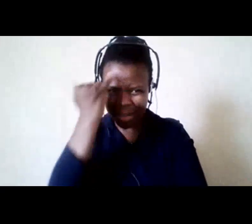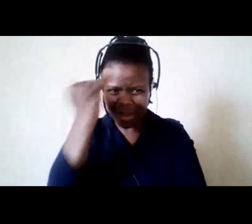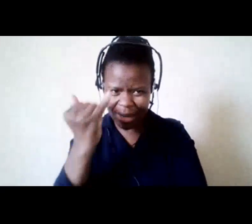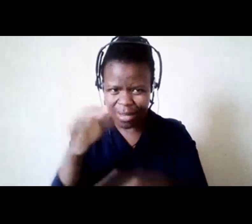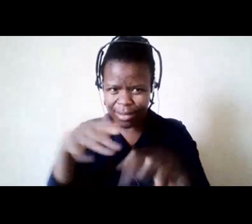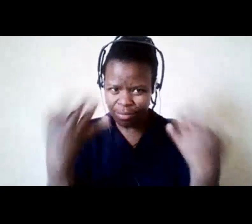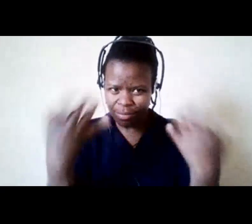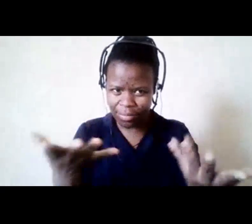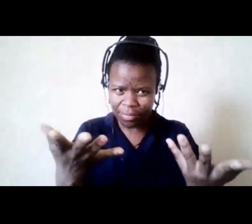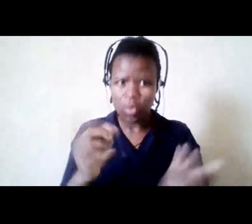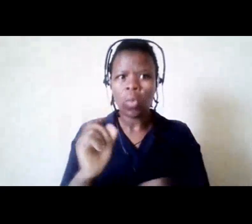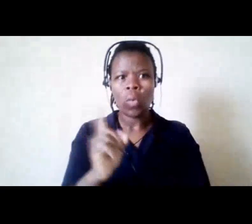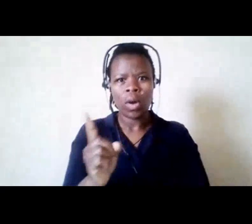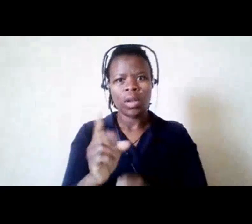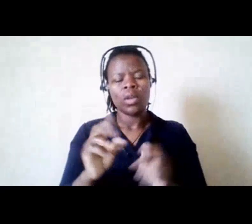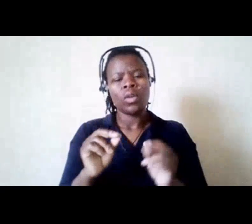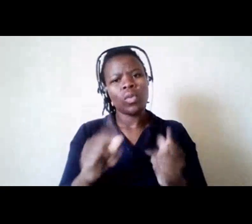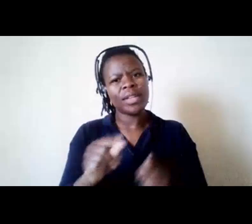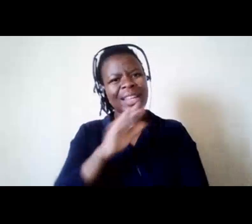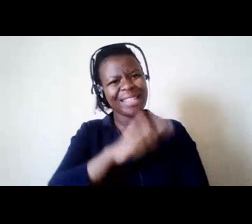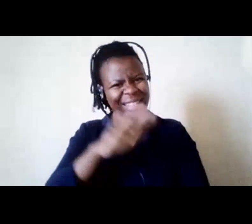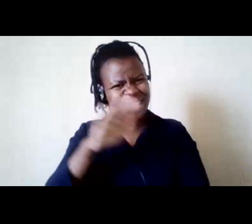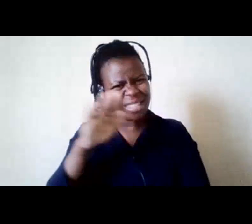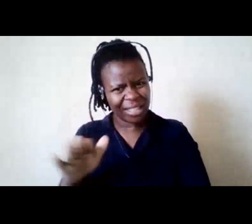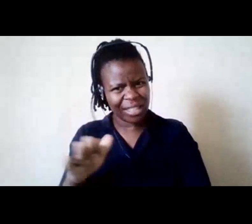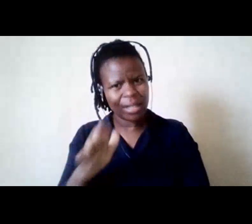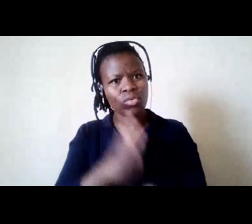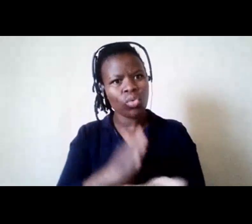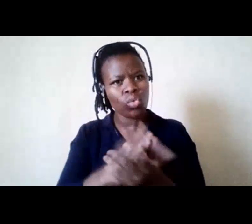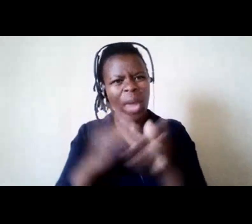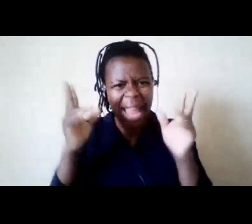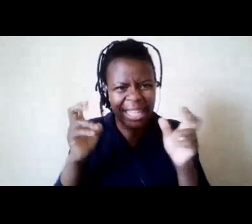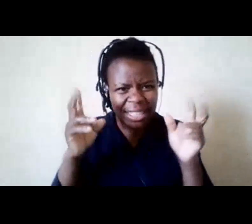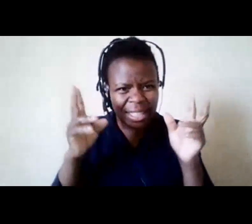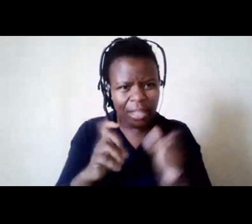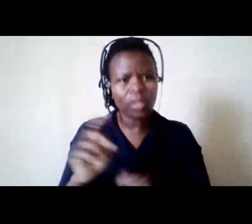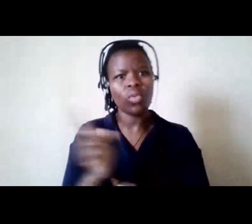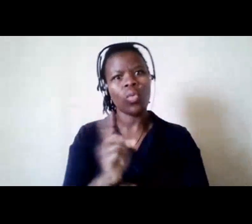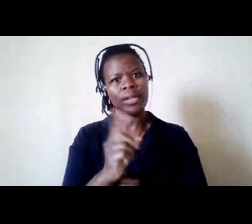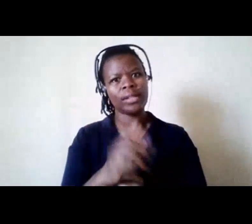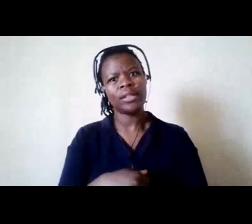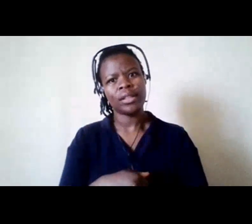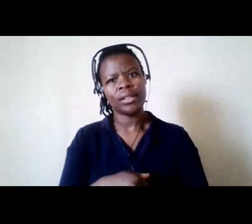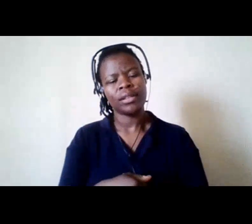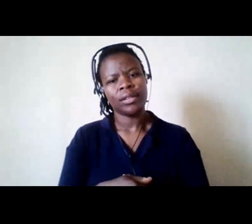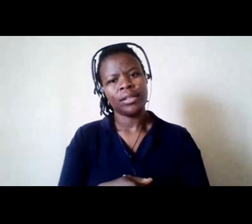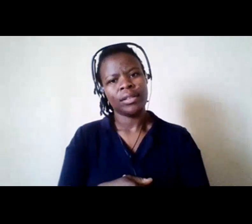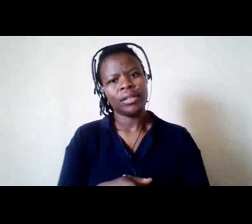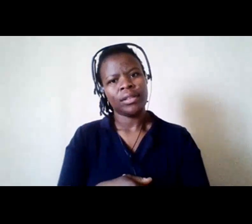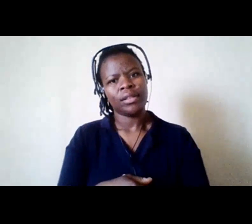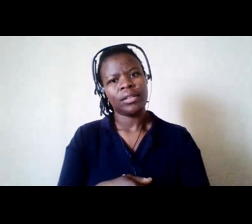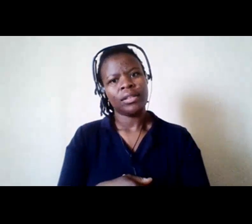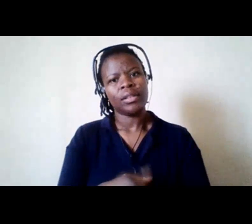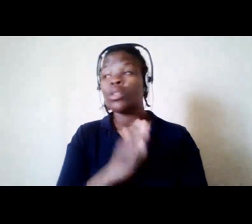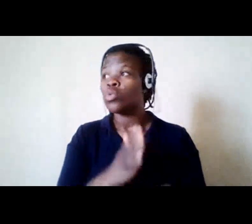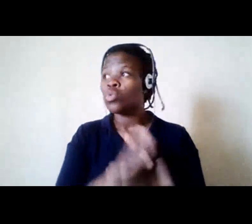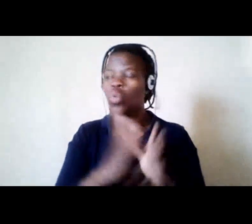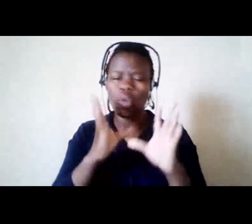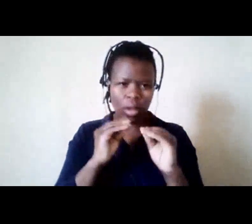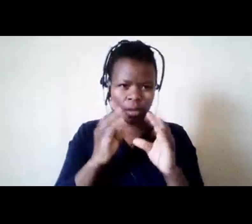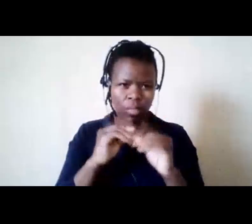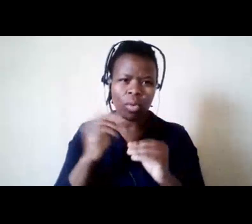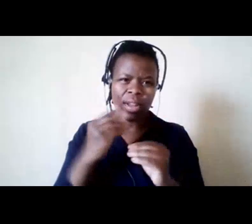what their children are entitled to became quite apparent on that day. And I'm talking family member here.